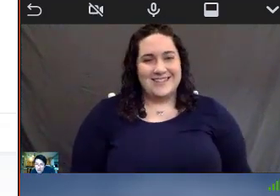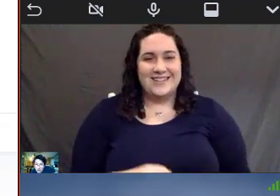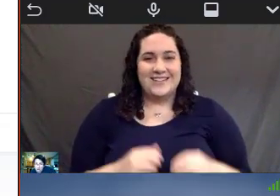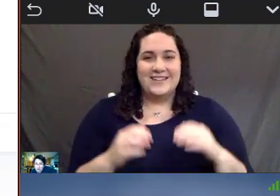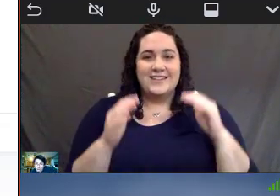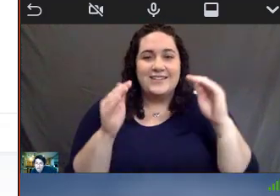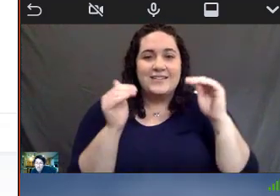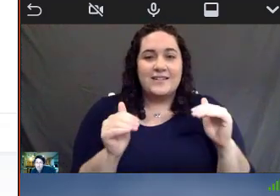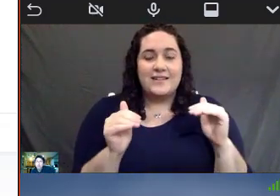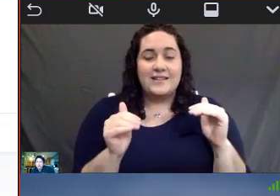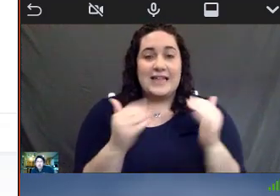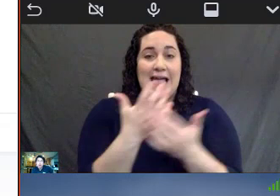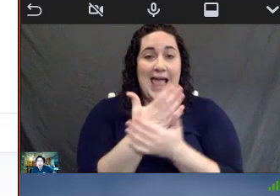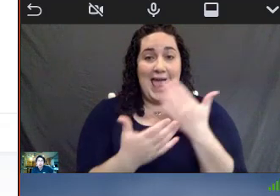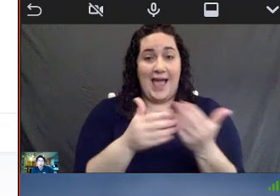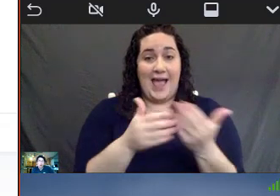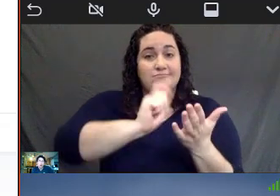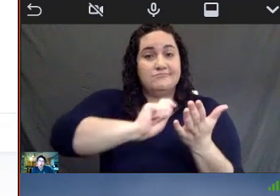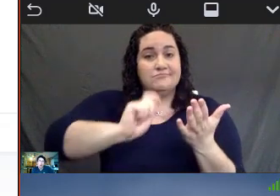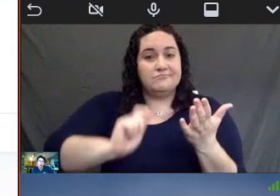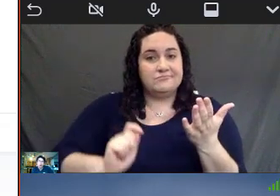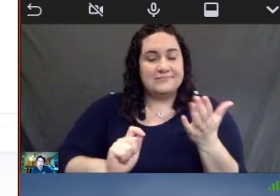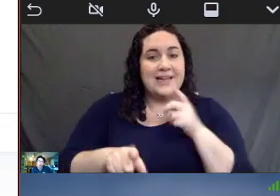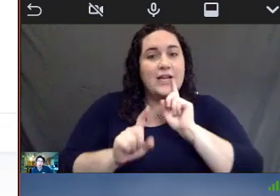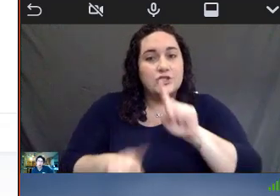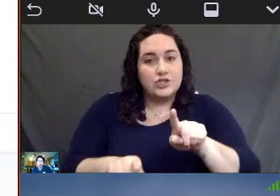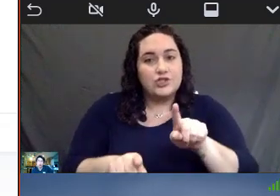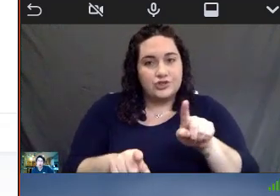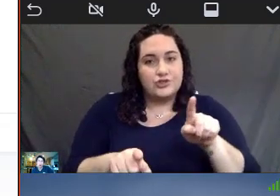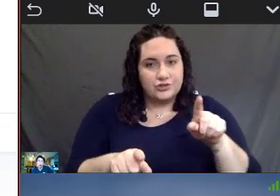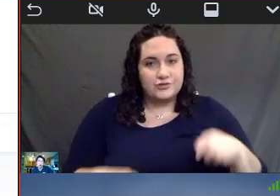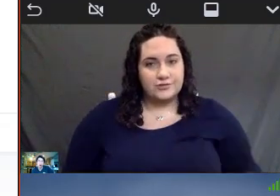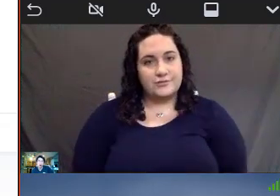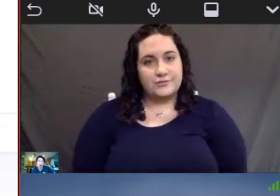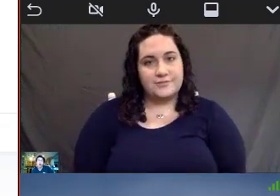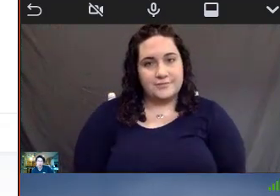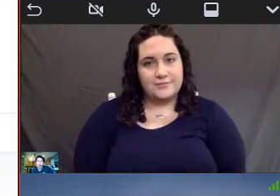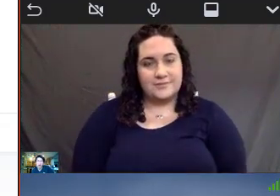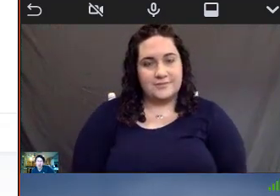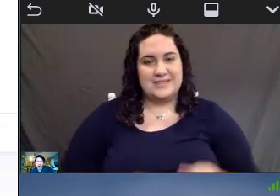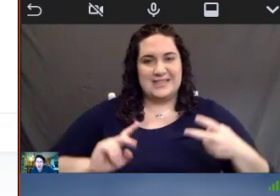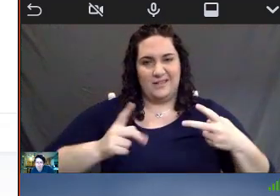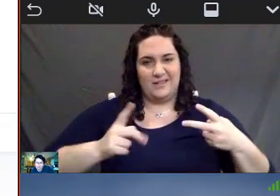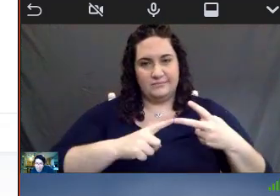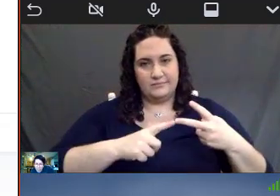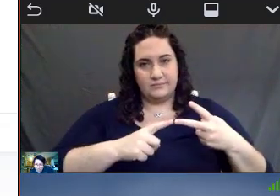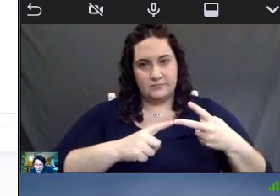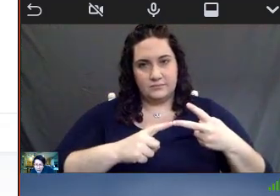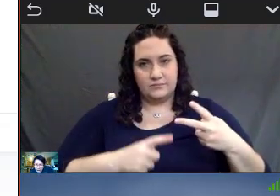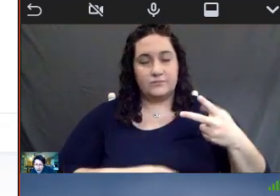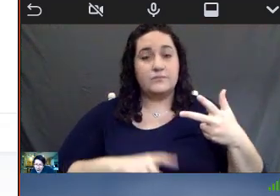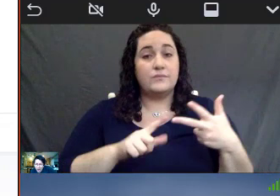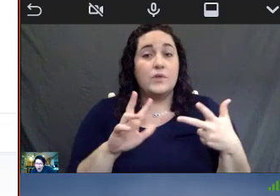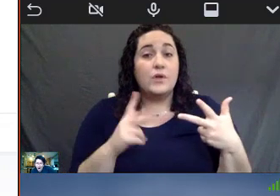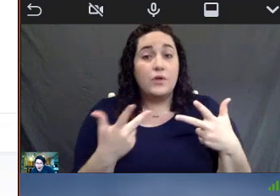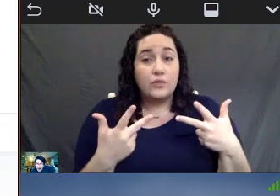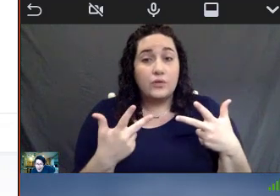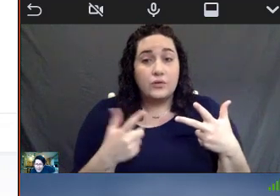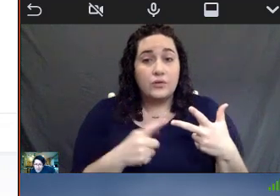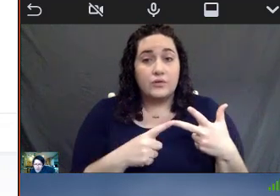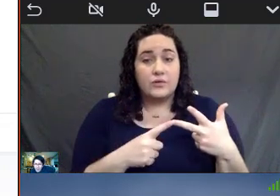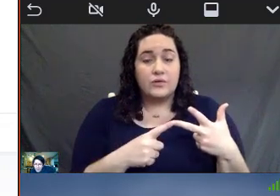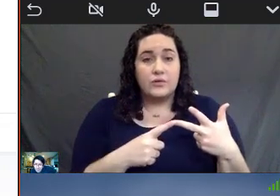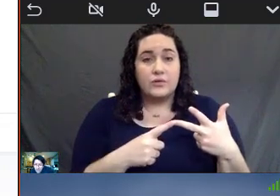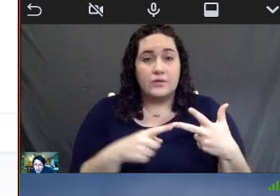So this is a PDF that includes the handwritten solutions of all the problems. Then there's the PDF of